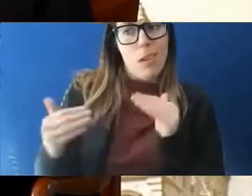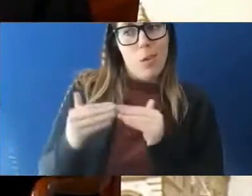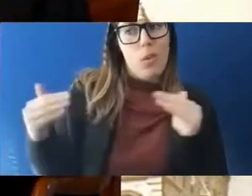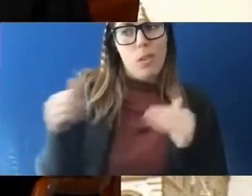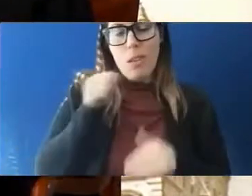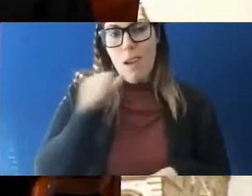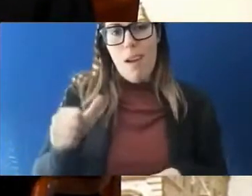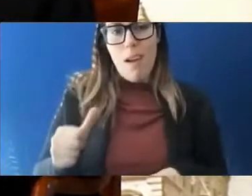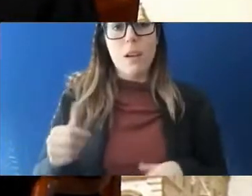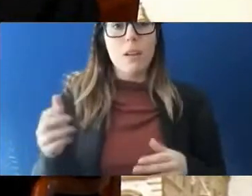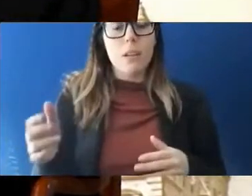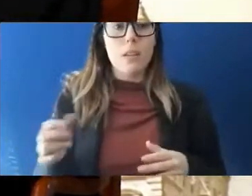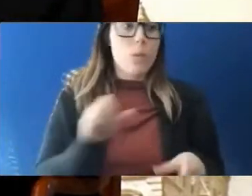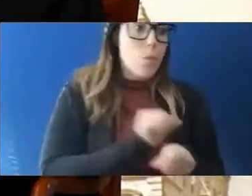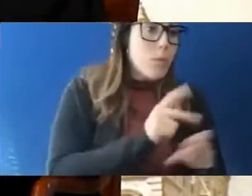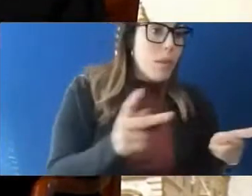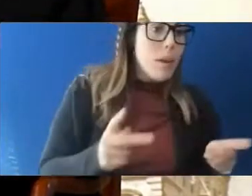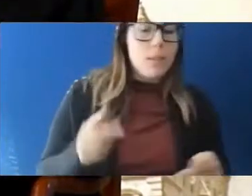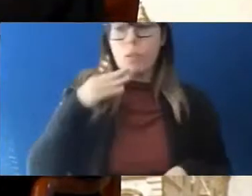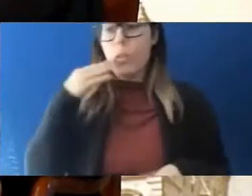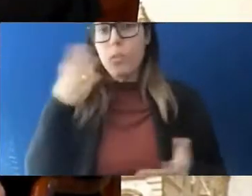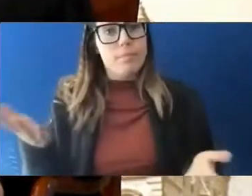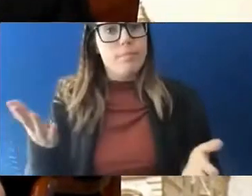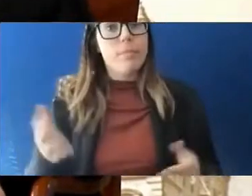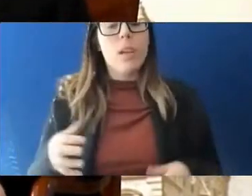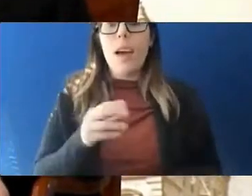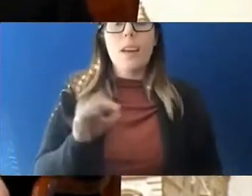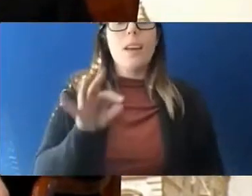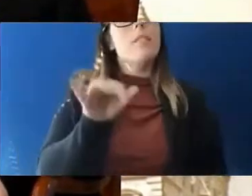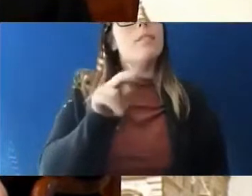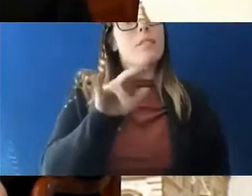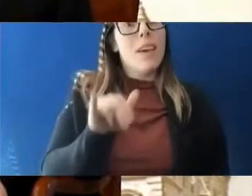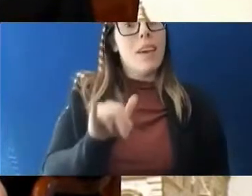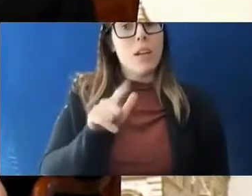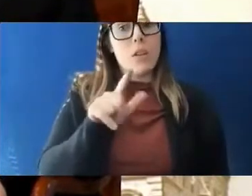equal. Let's not forget Fannie Lou Hamer.